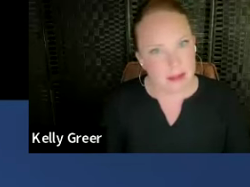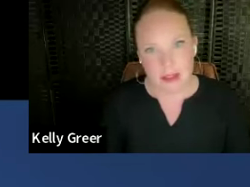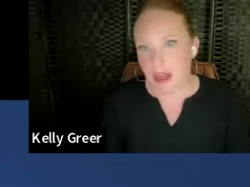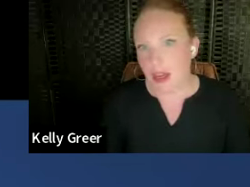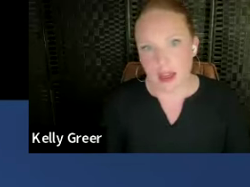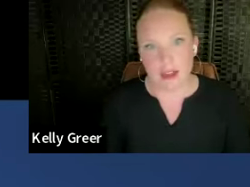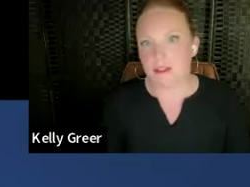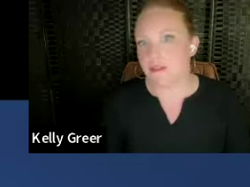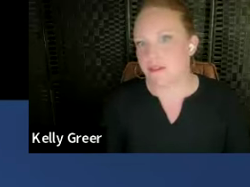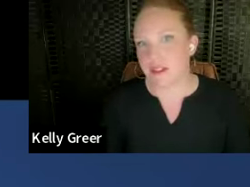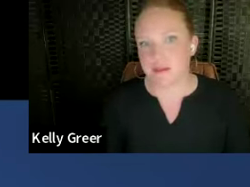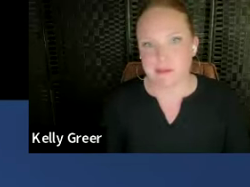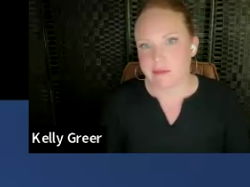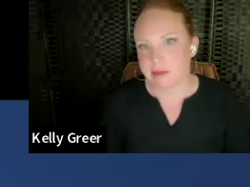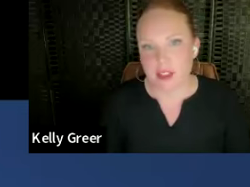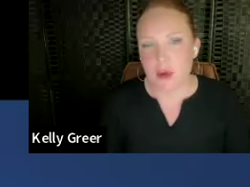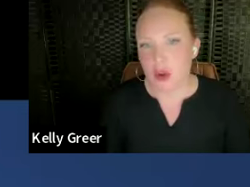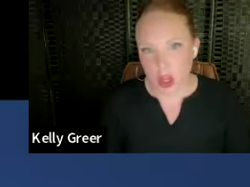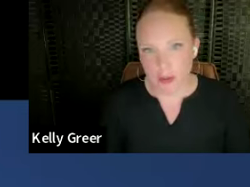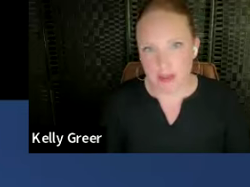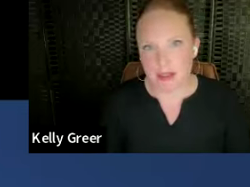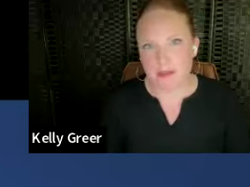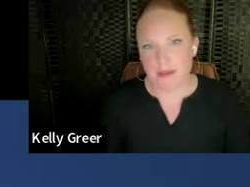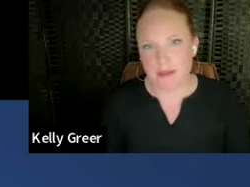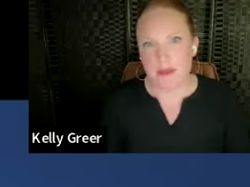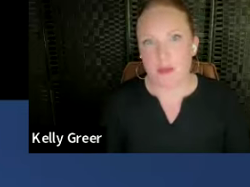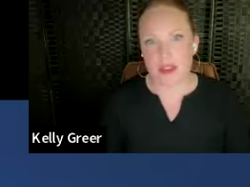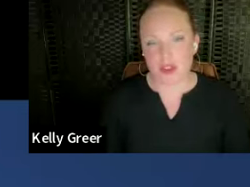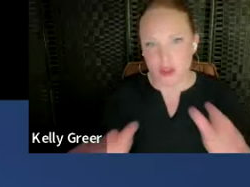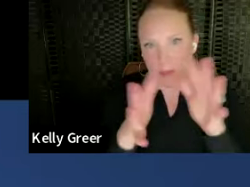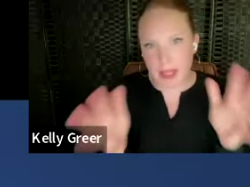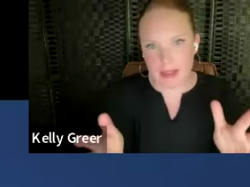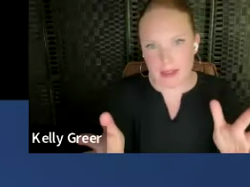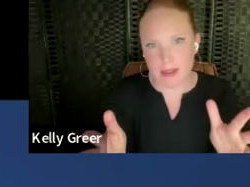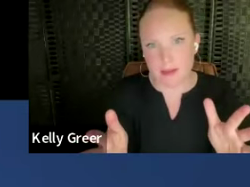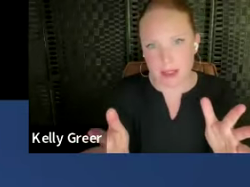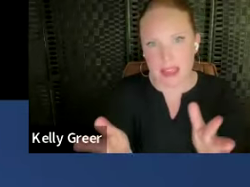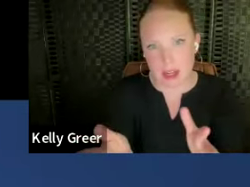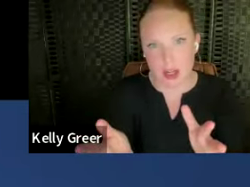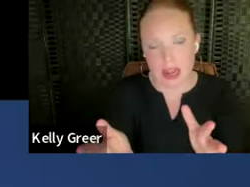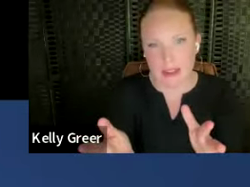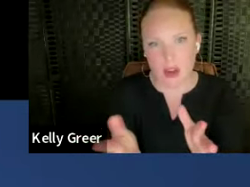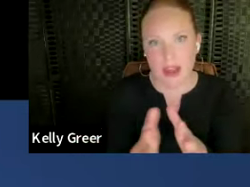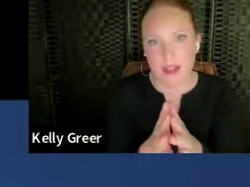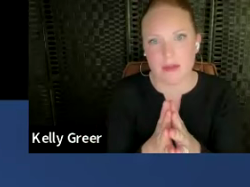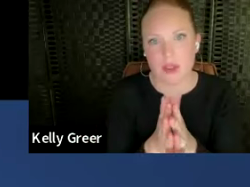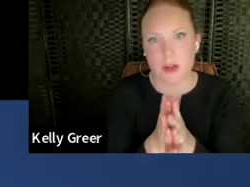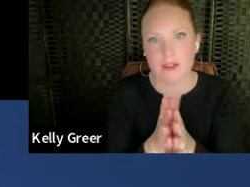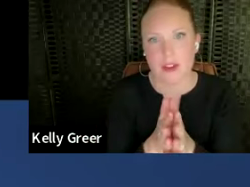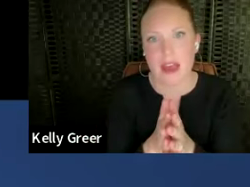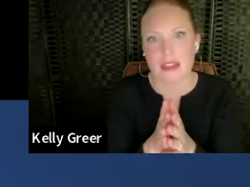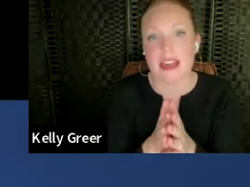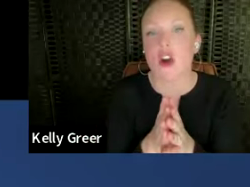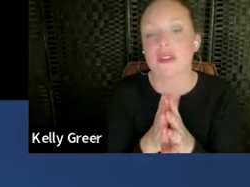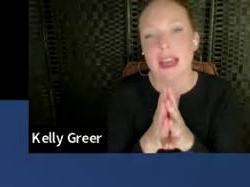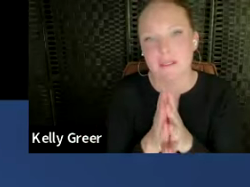inventory of smoke alarm with the strobe light. Is that correct? They don't have